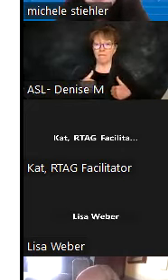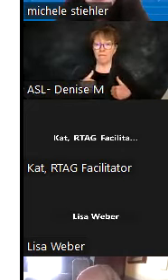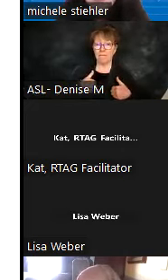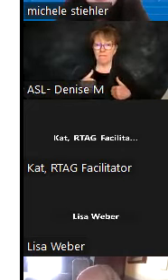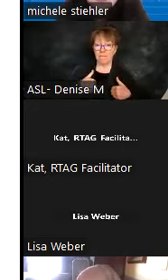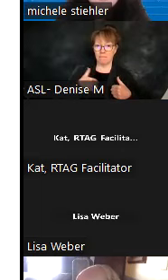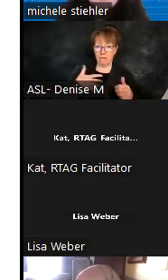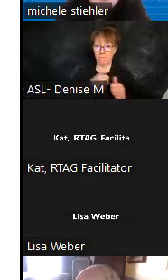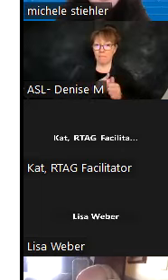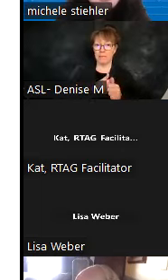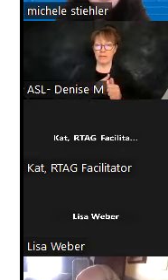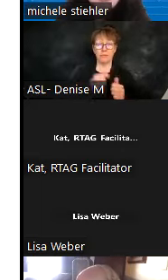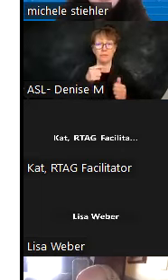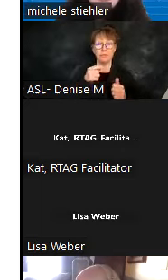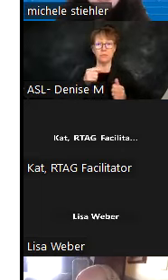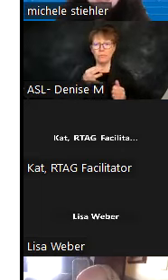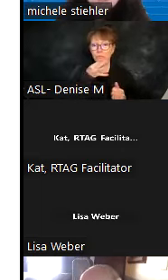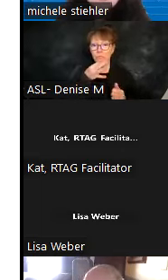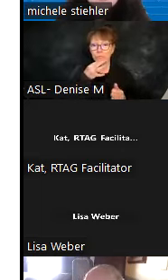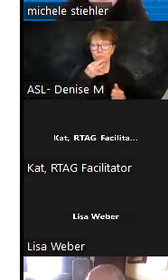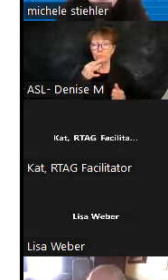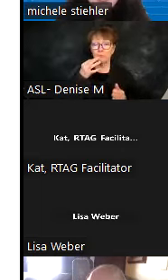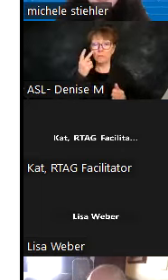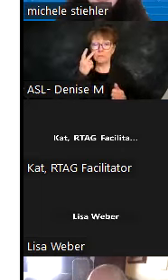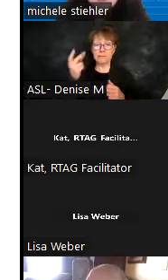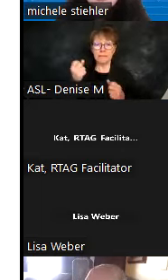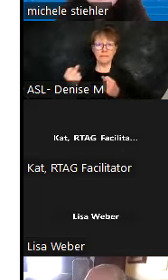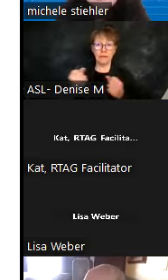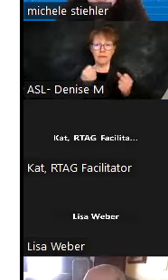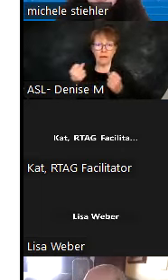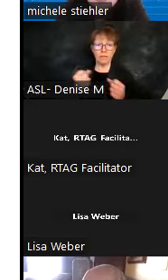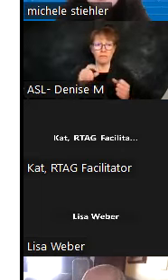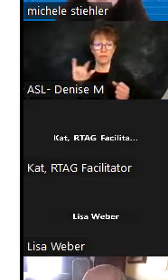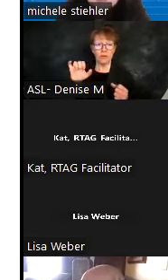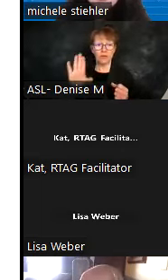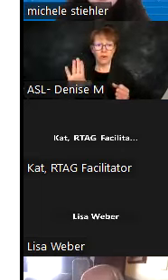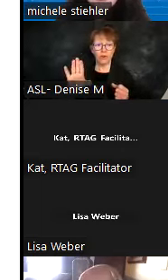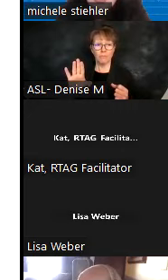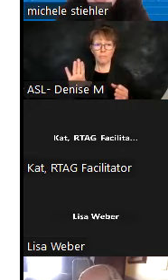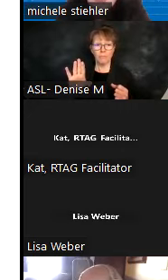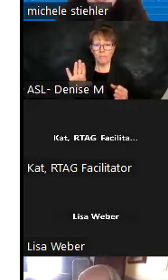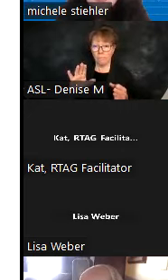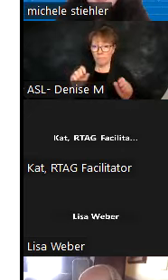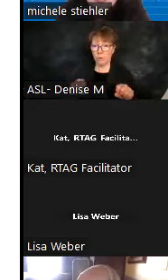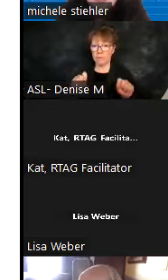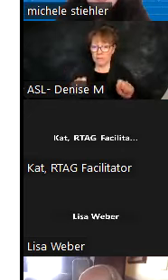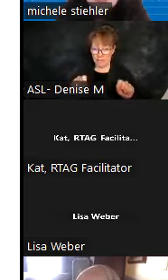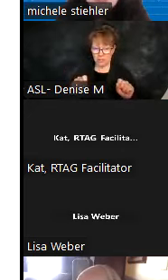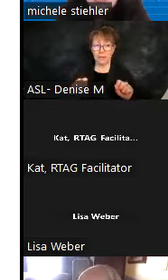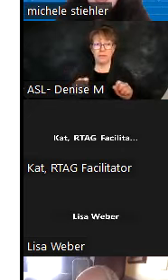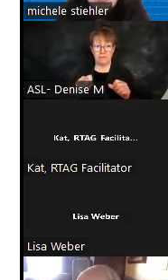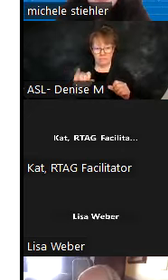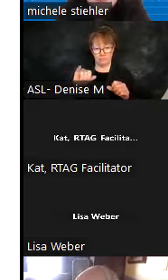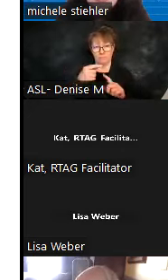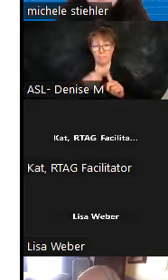vehicles as well in June. And worth noting is the mobility center. We're exploring